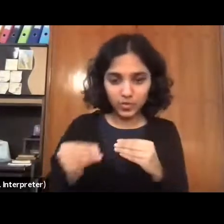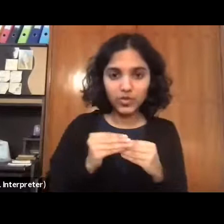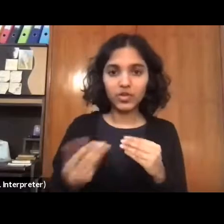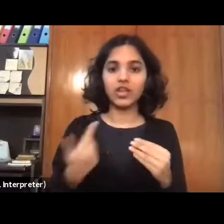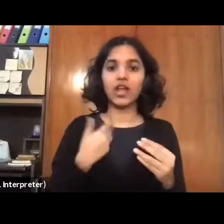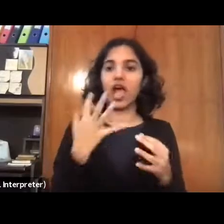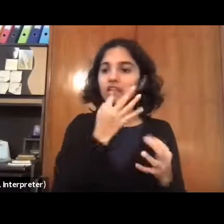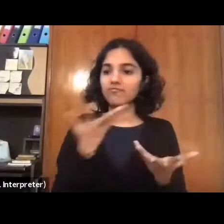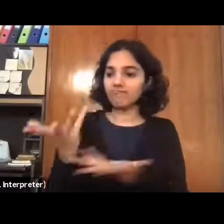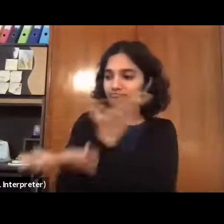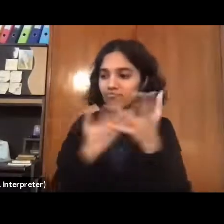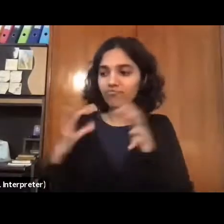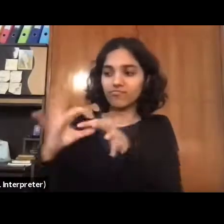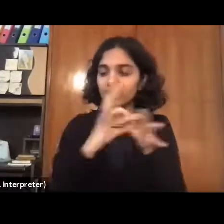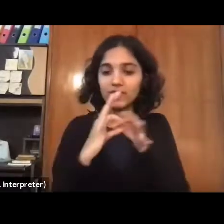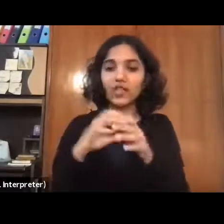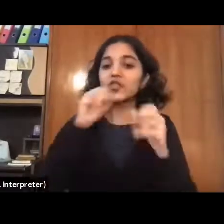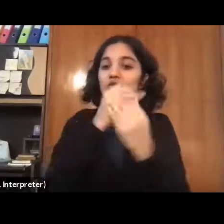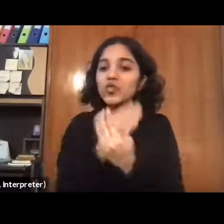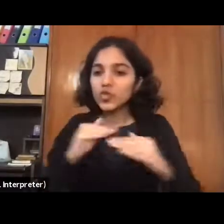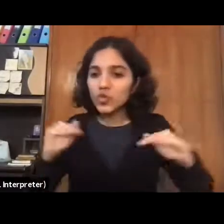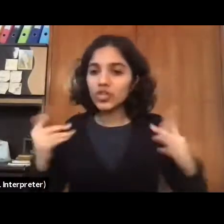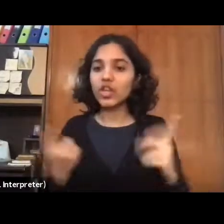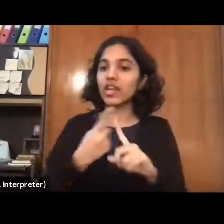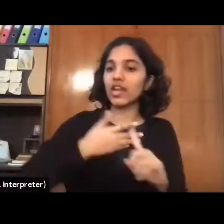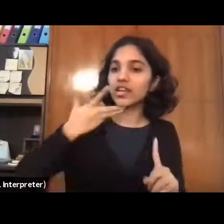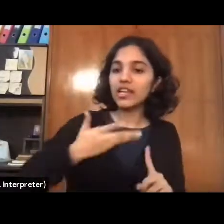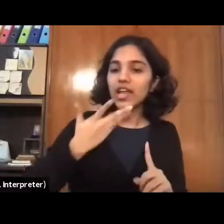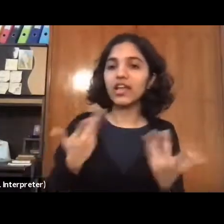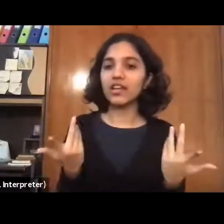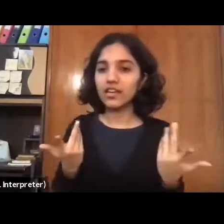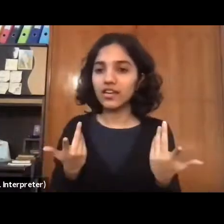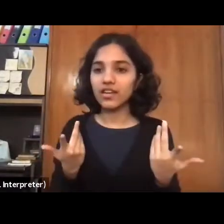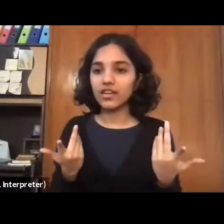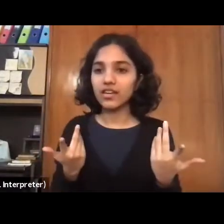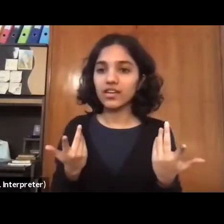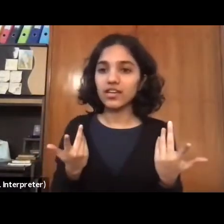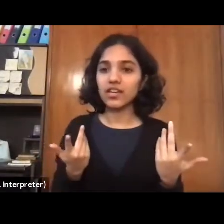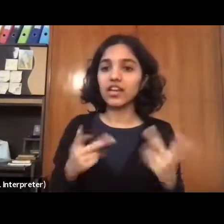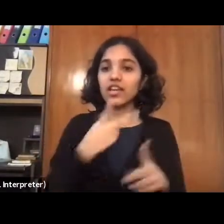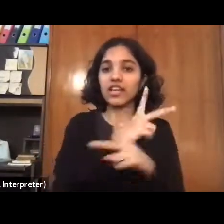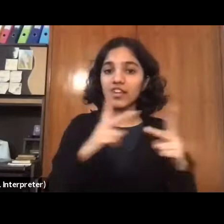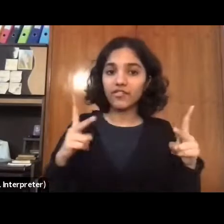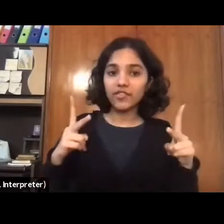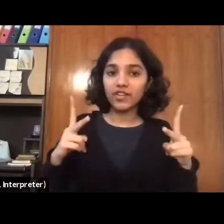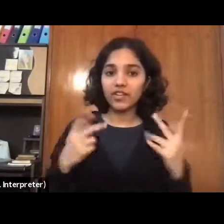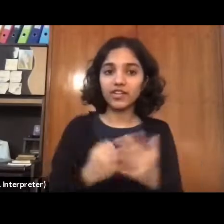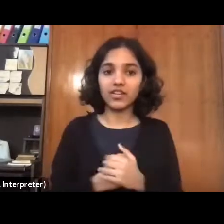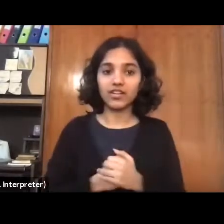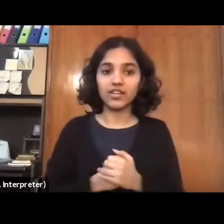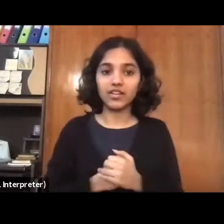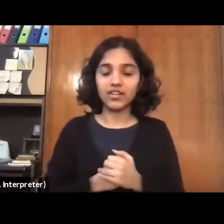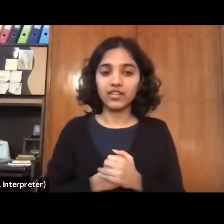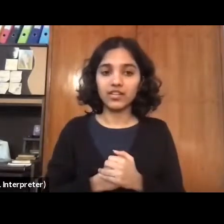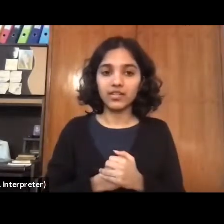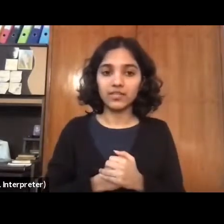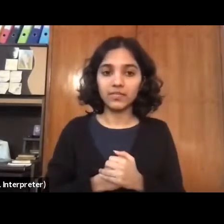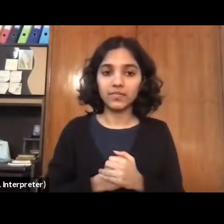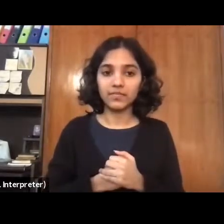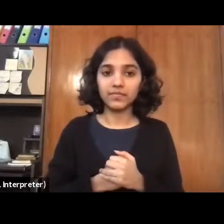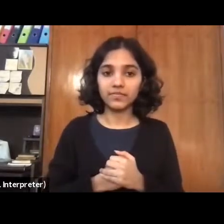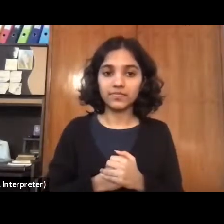engage with students or trainees who are undergoing different trades that we